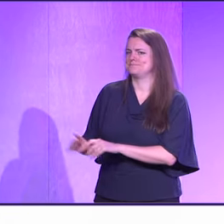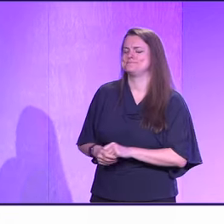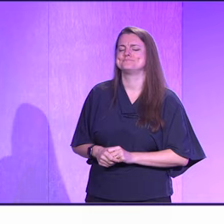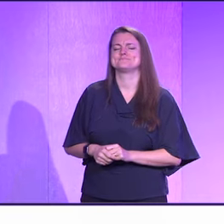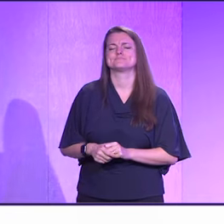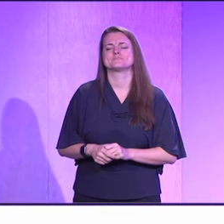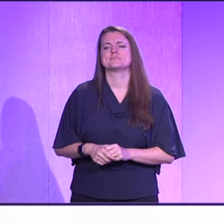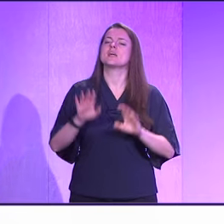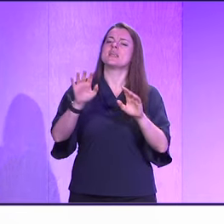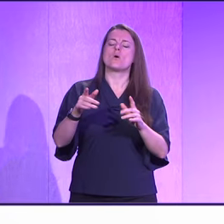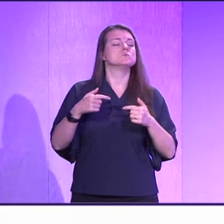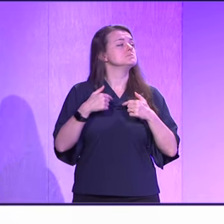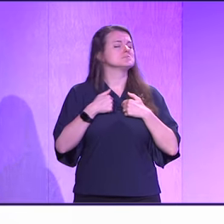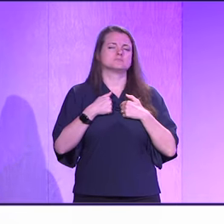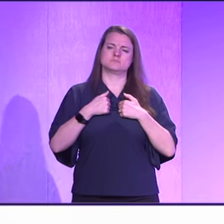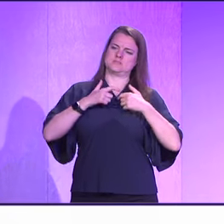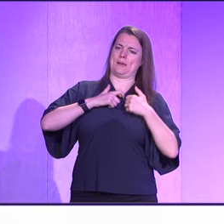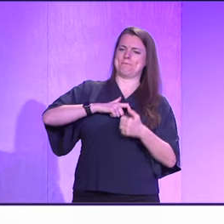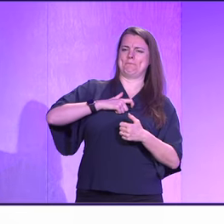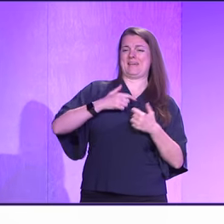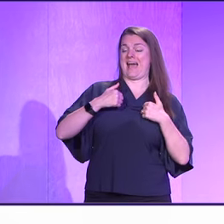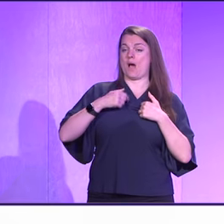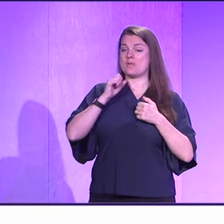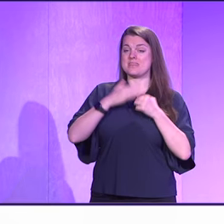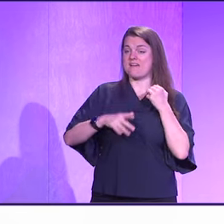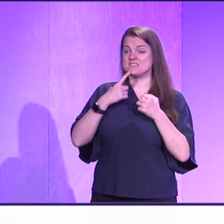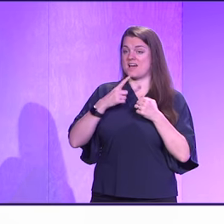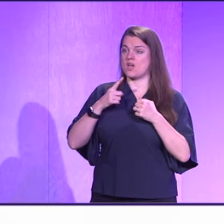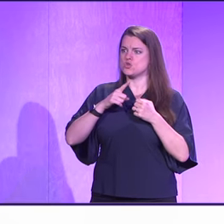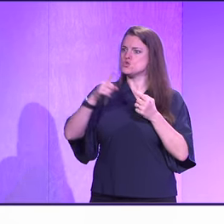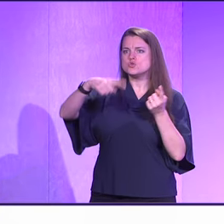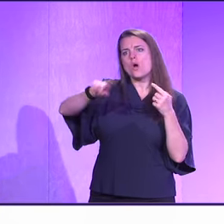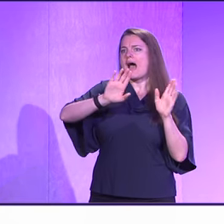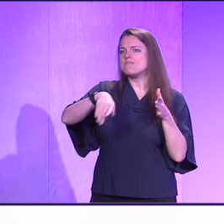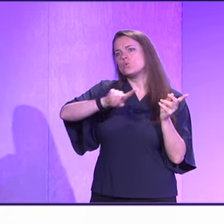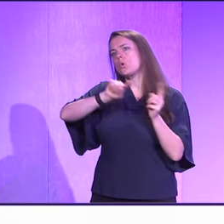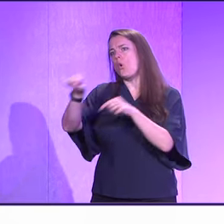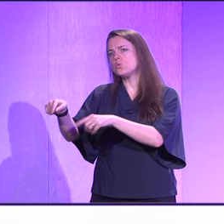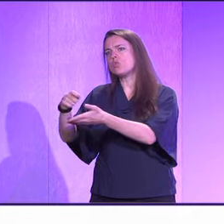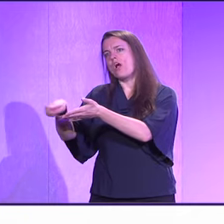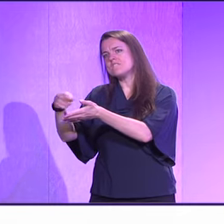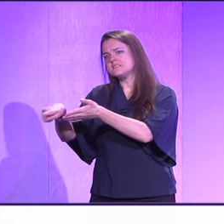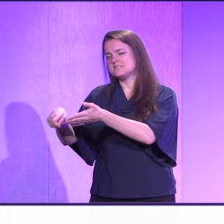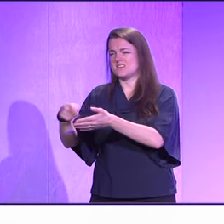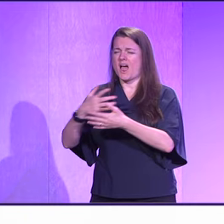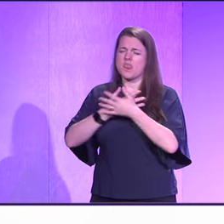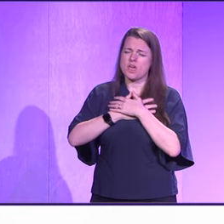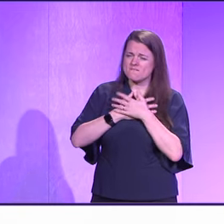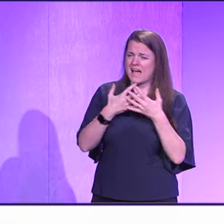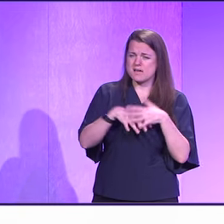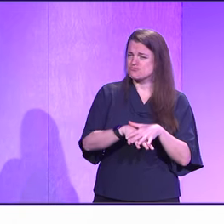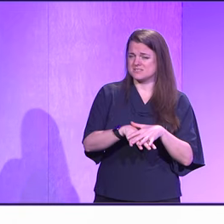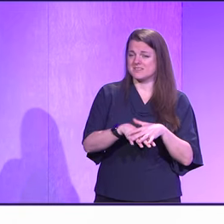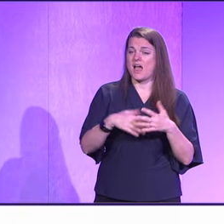office, people. I'm just not that type of consultant. I love remote working. I love hybrid ways of working. But my best